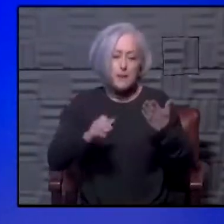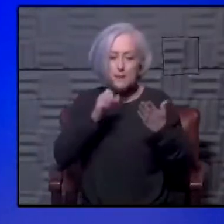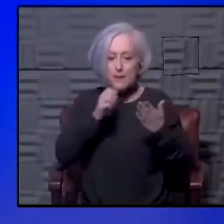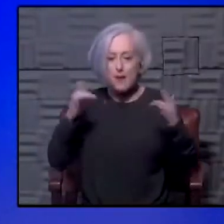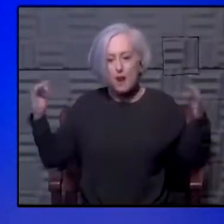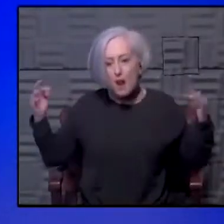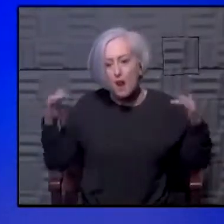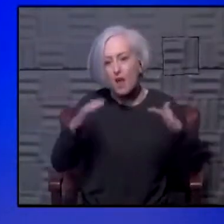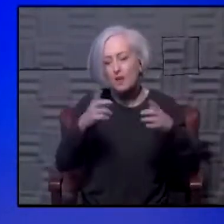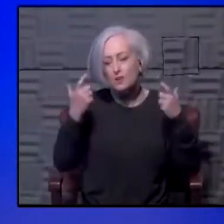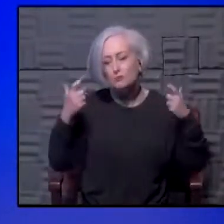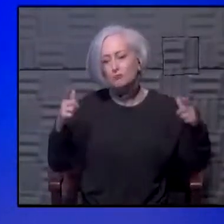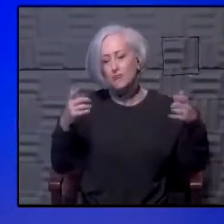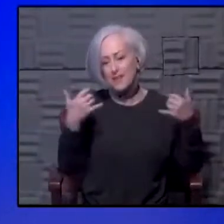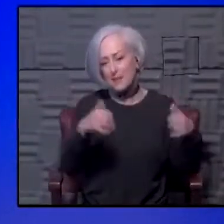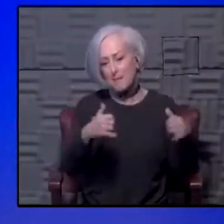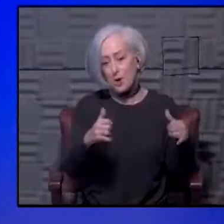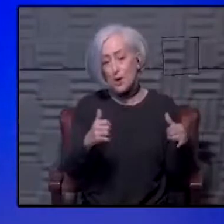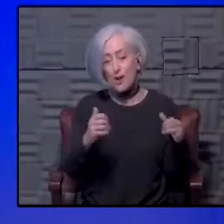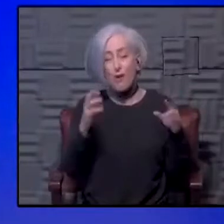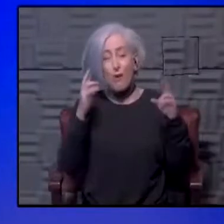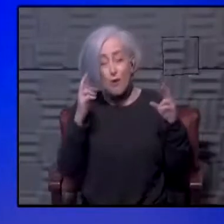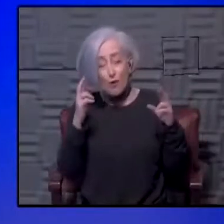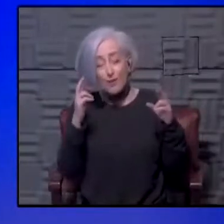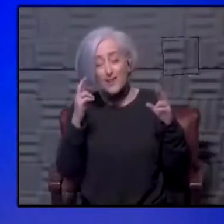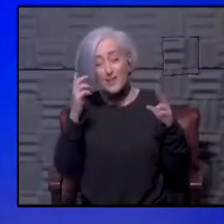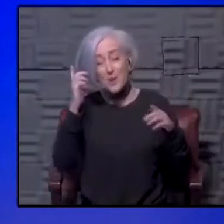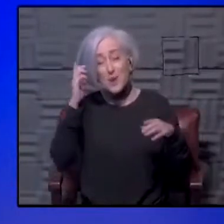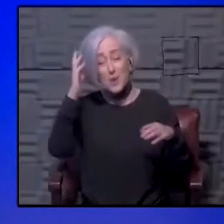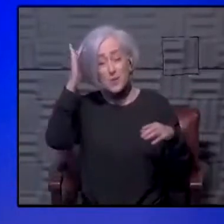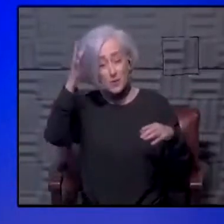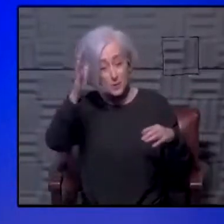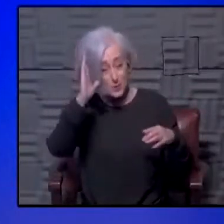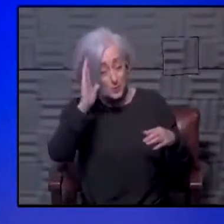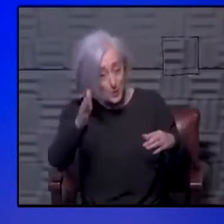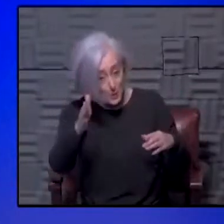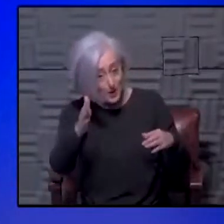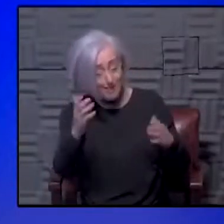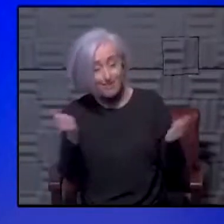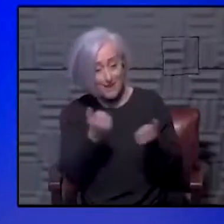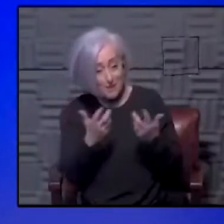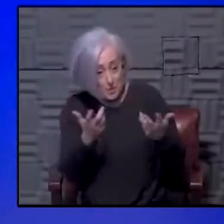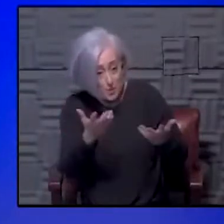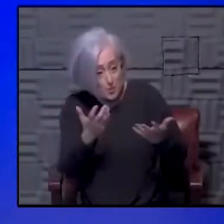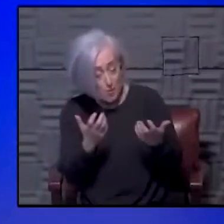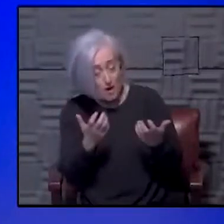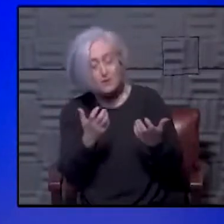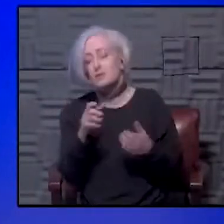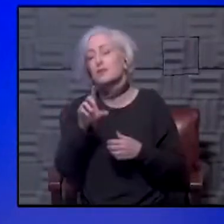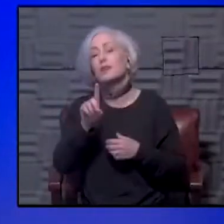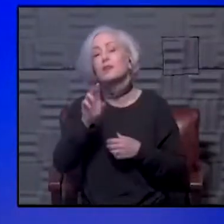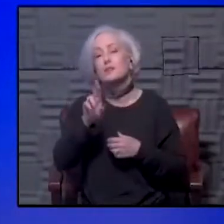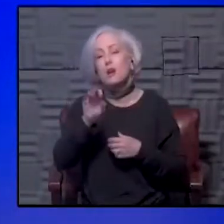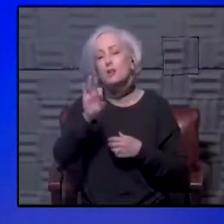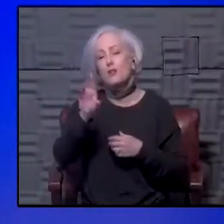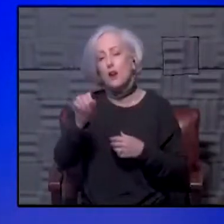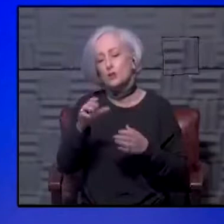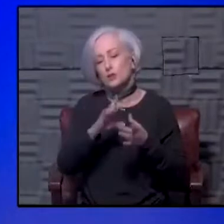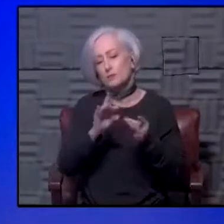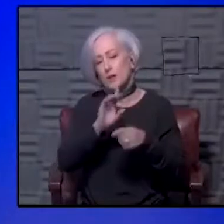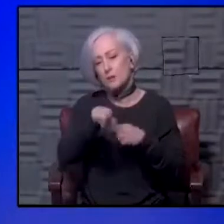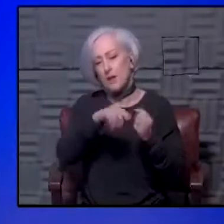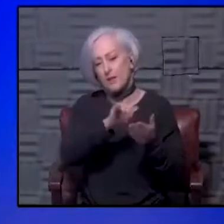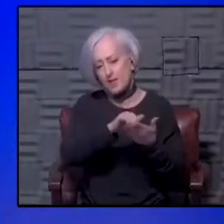do. Hopefully we will get back to that. Everybody wants to get back to that. Again, Dr. Fauci even talked about that. But we just have to kind of